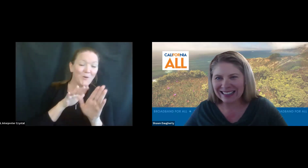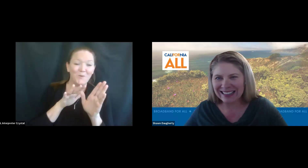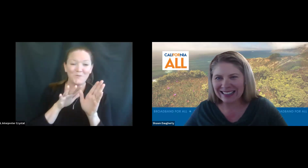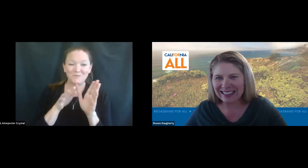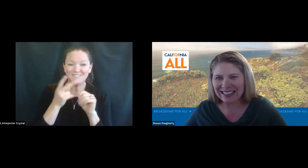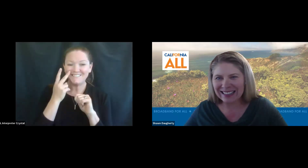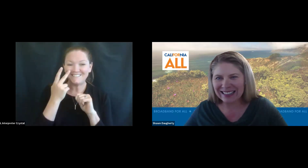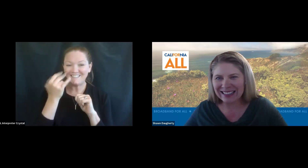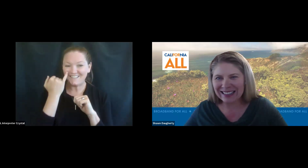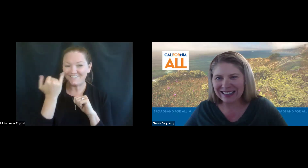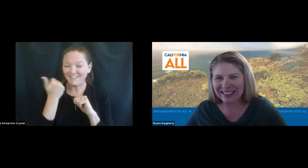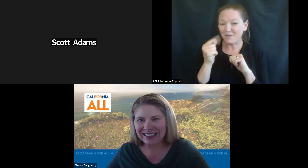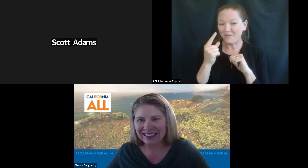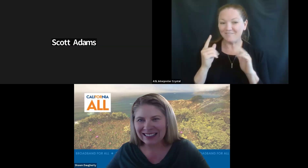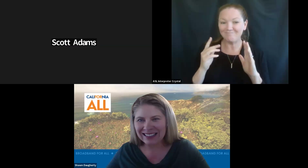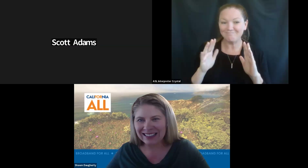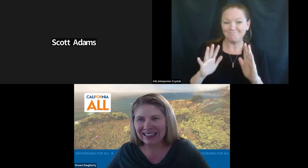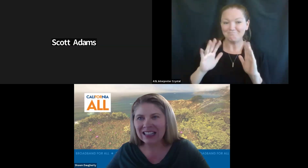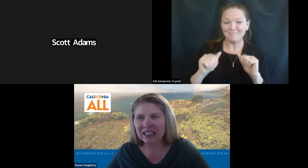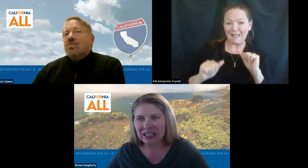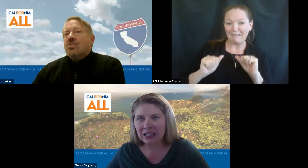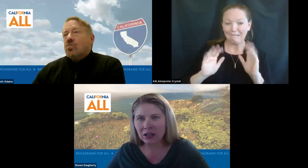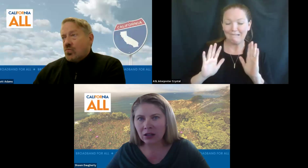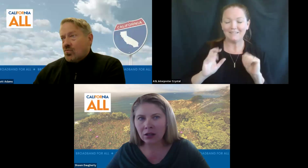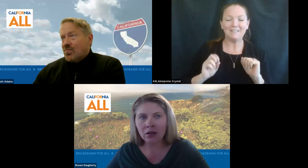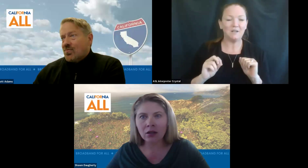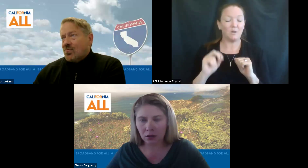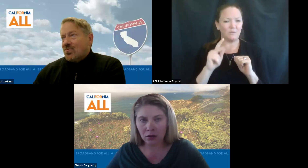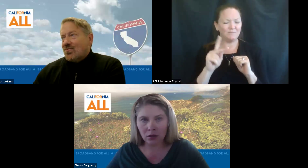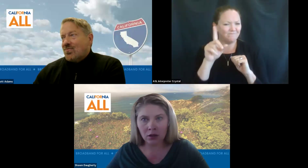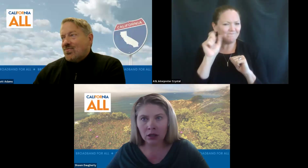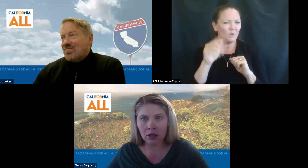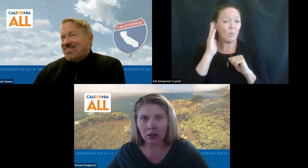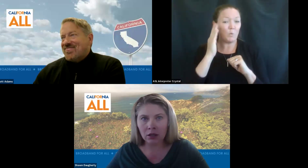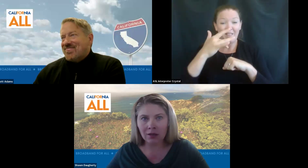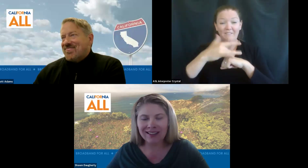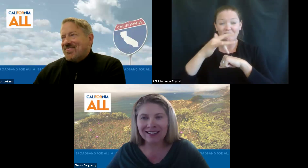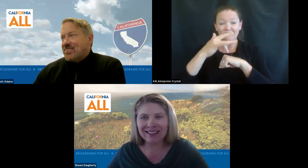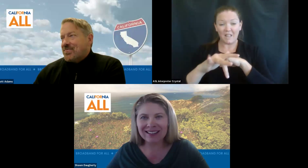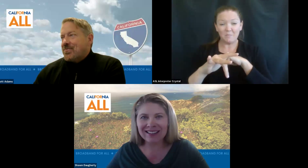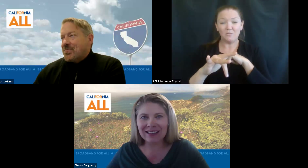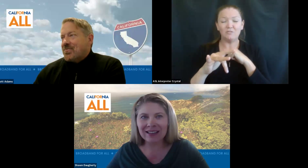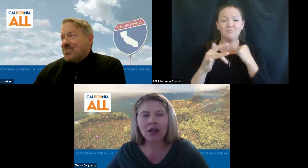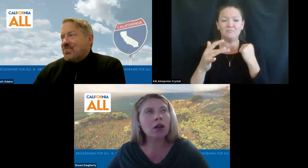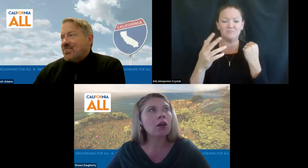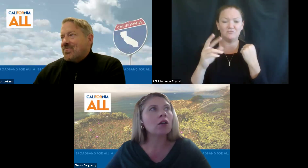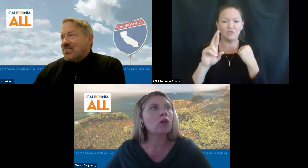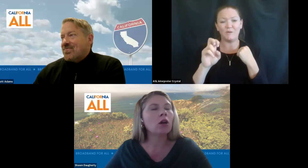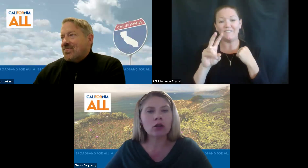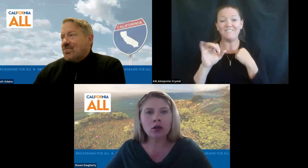holding off on it. And will this be available to revisit from John.